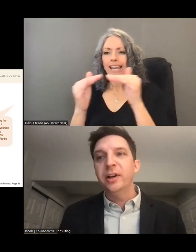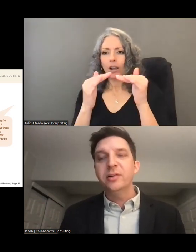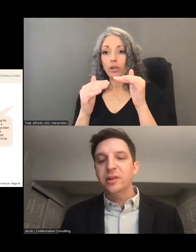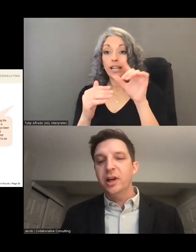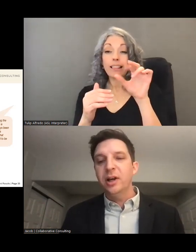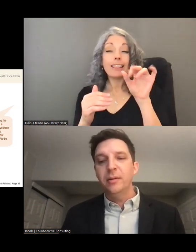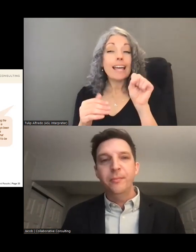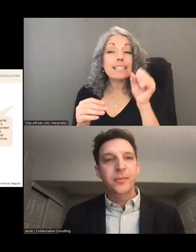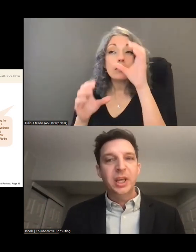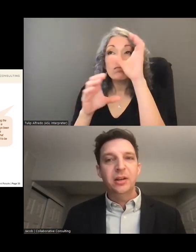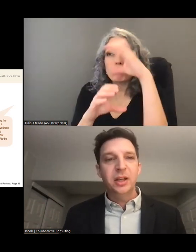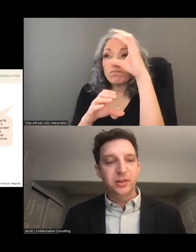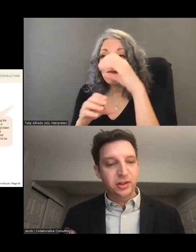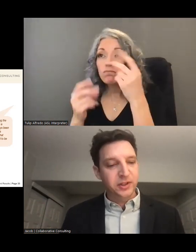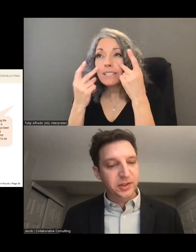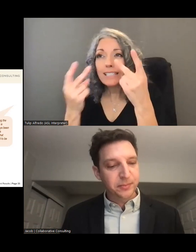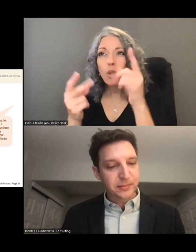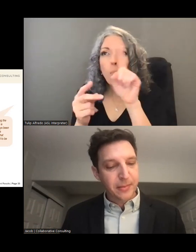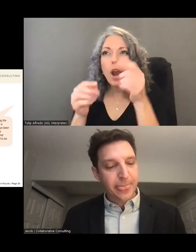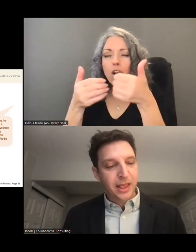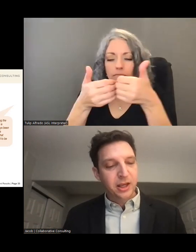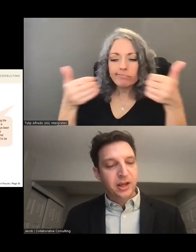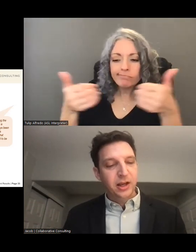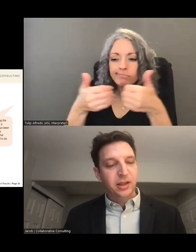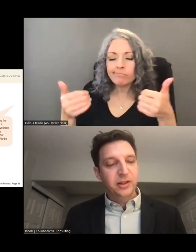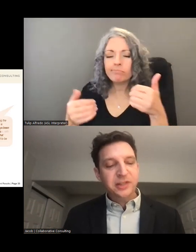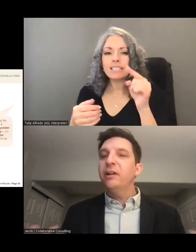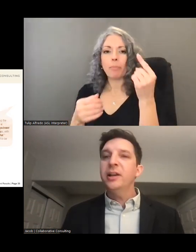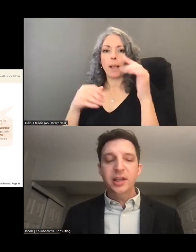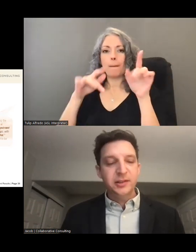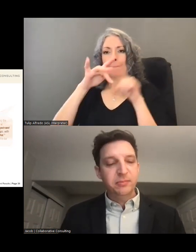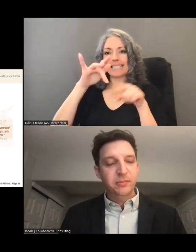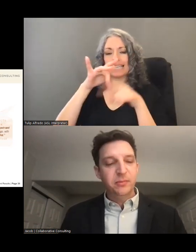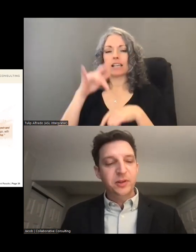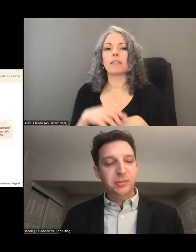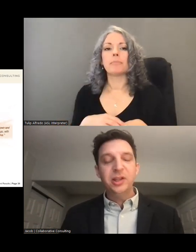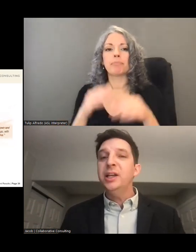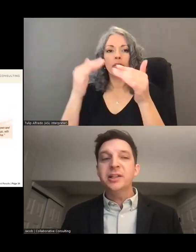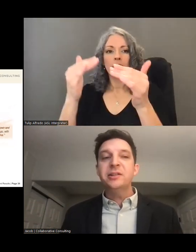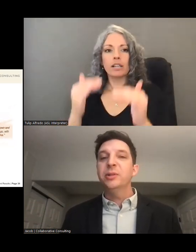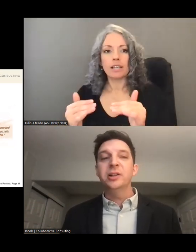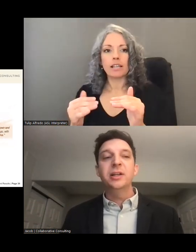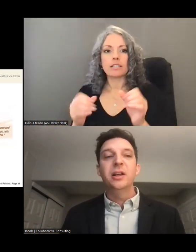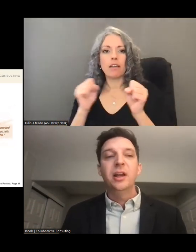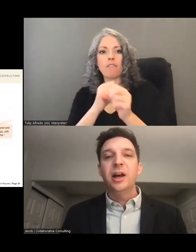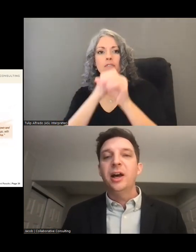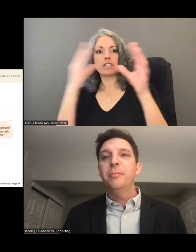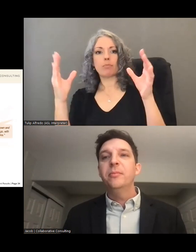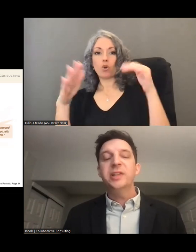and barriers in services. The next area is visibility and